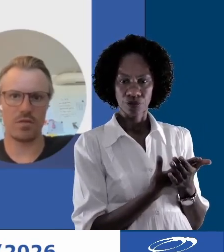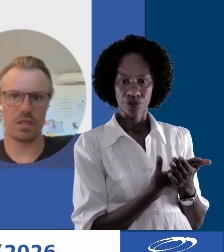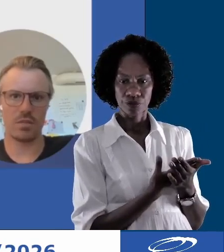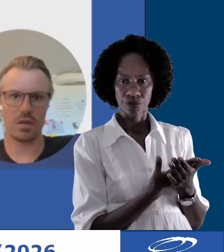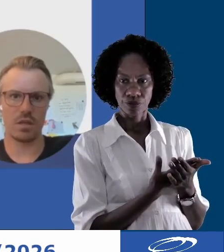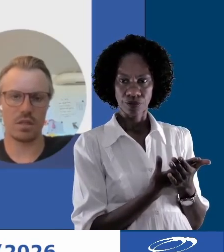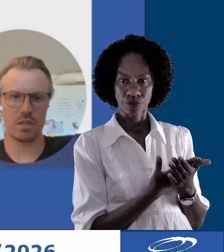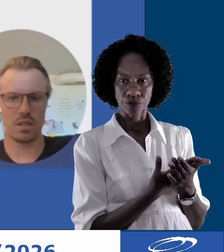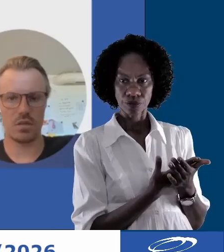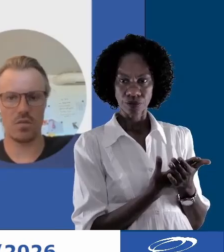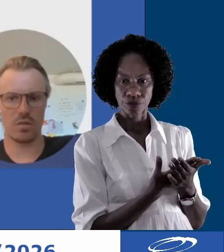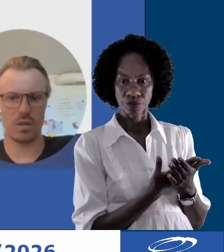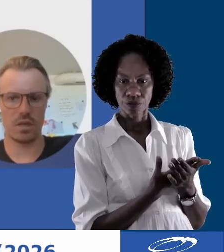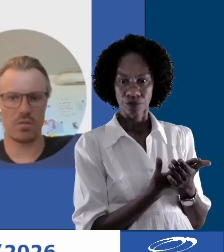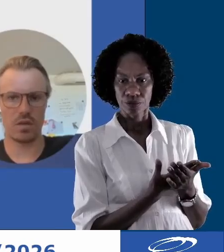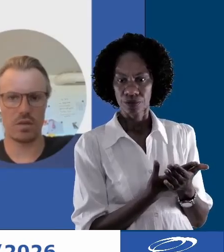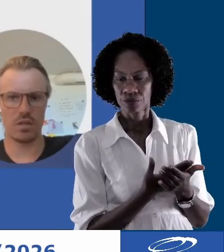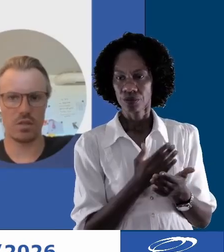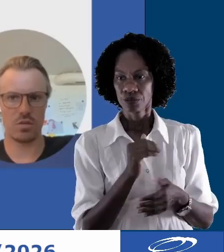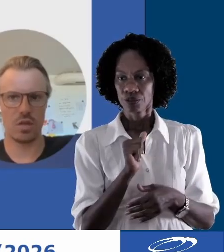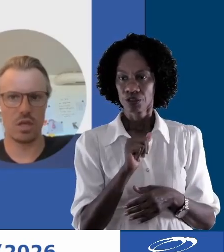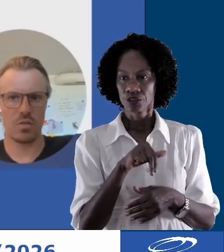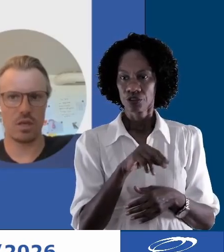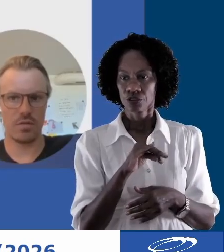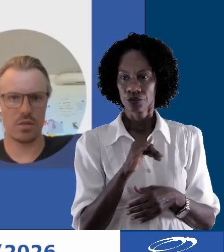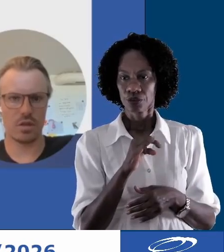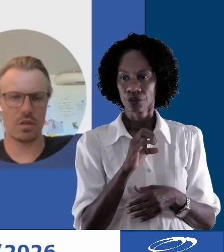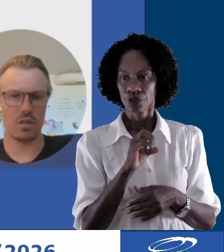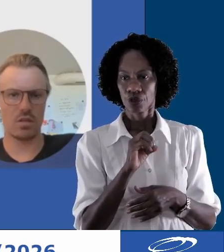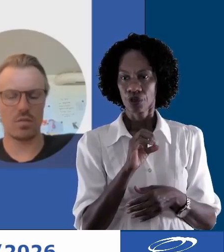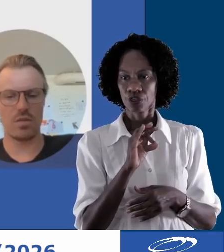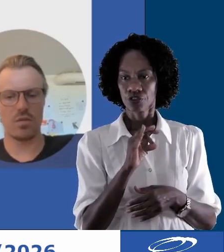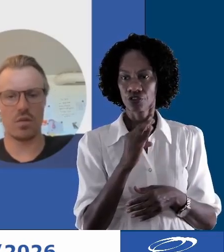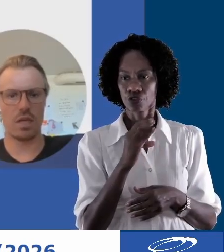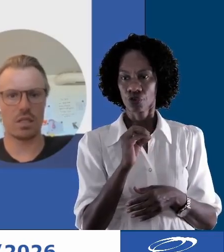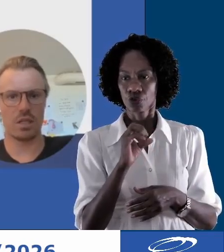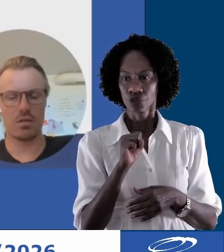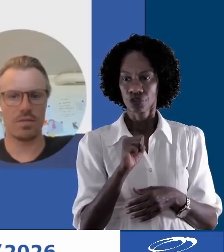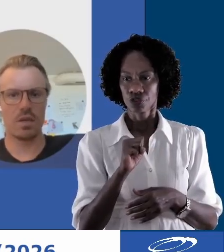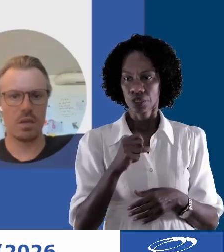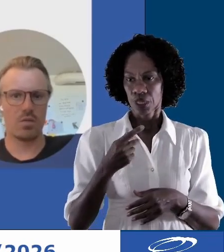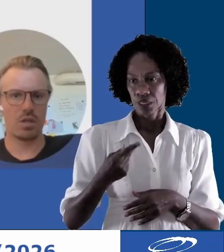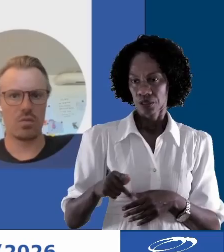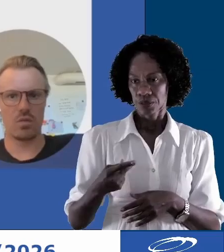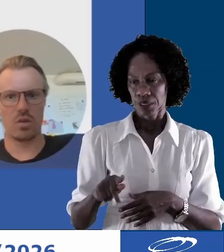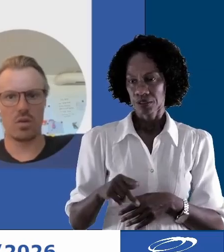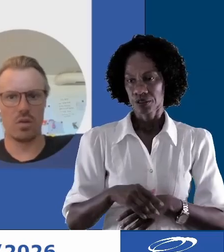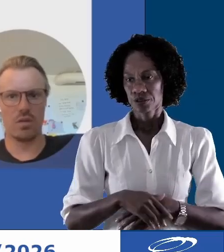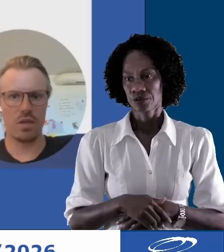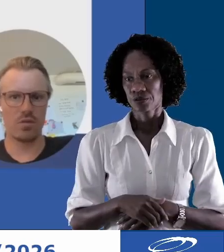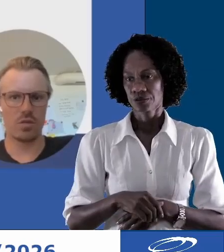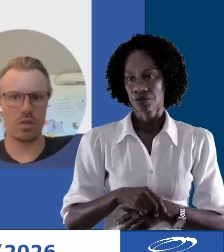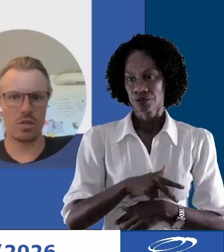different antibiotics in orthopedically relevant tissue. We have conducted this review last year, which includes all